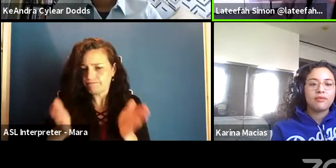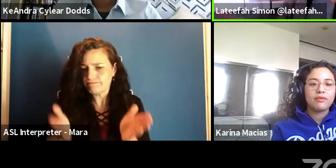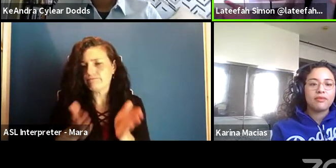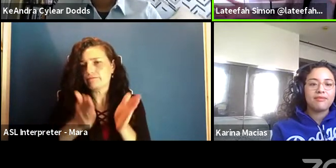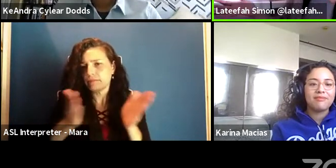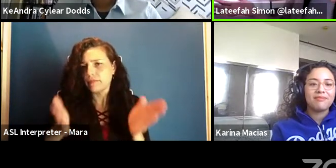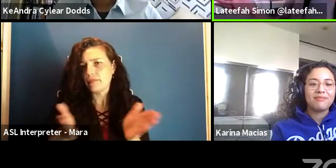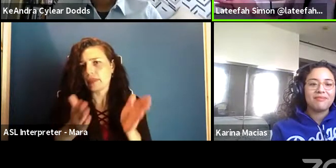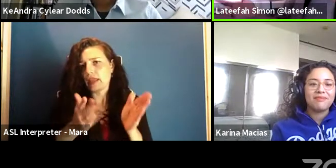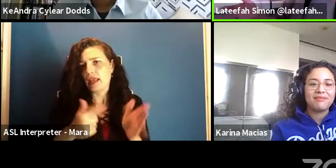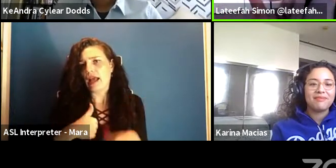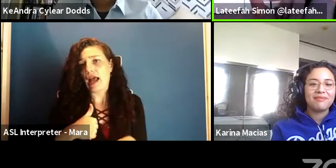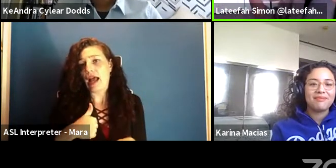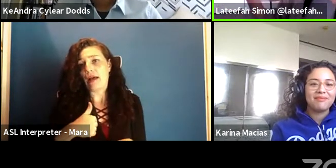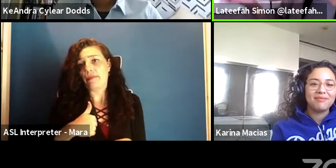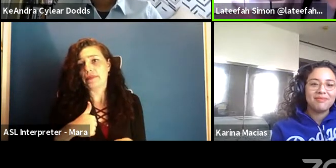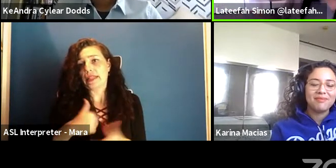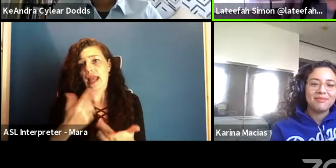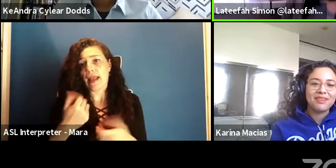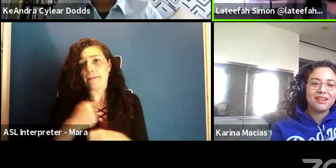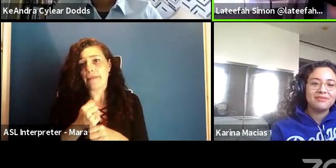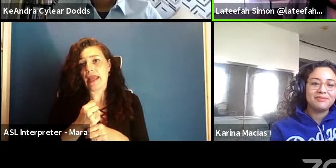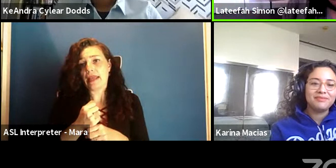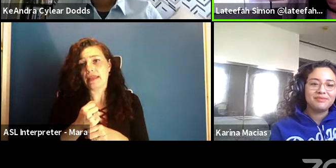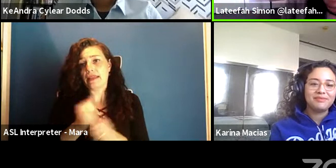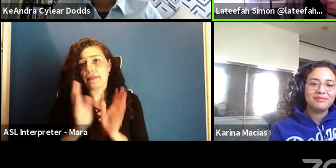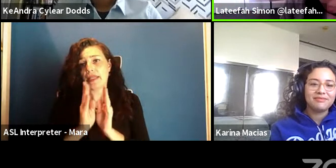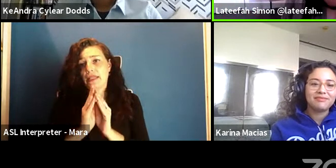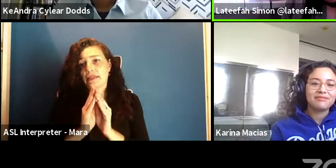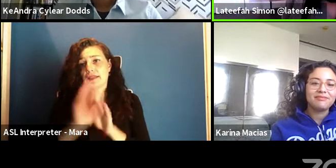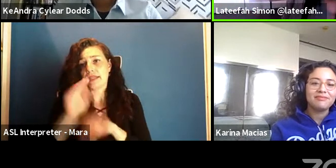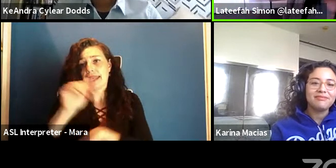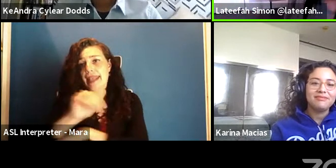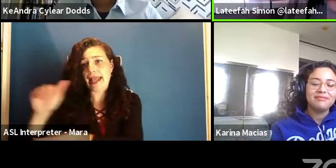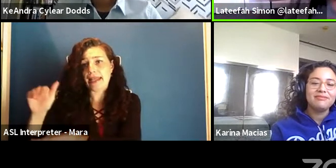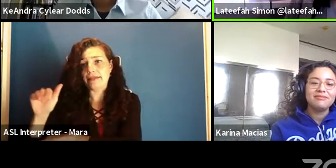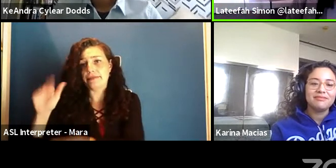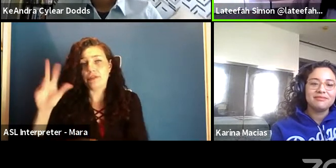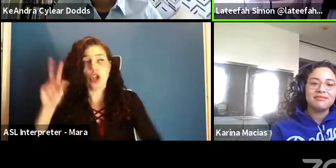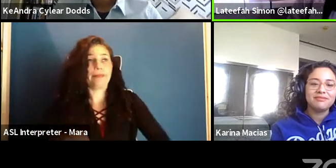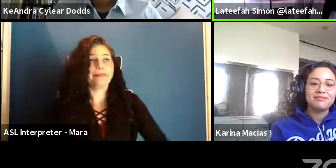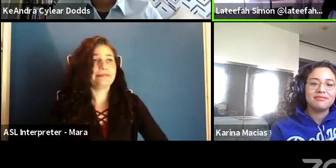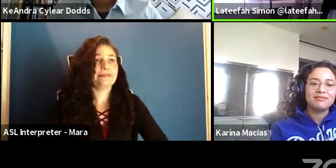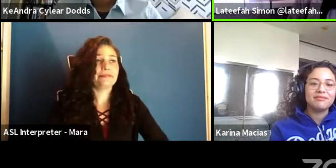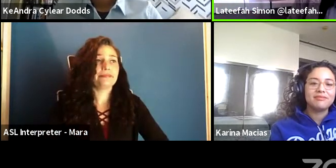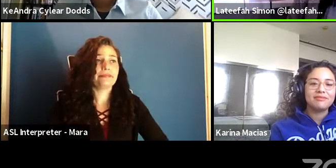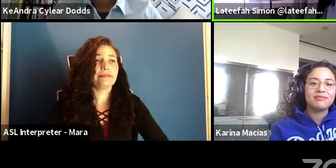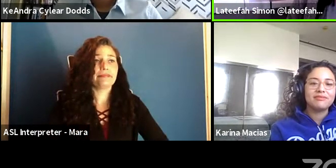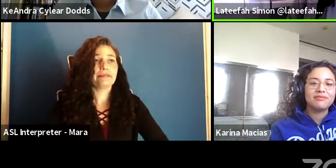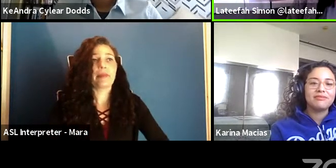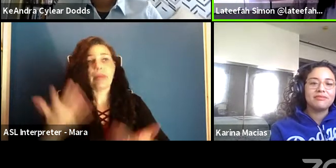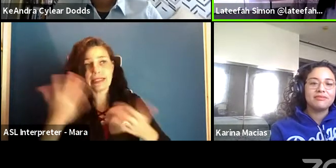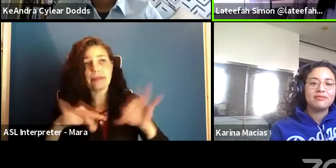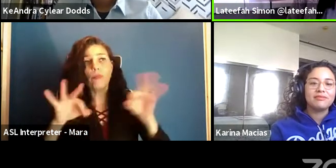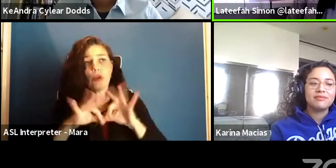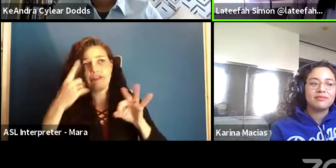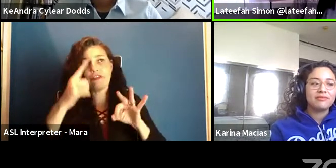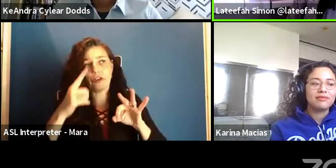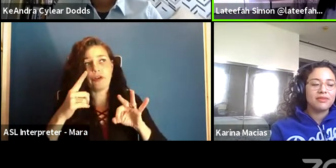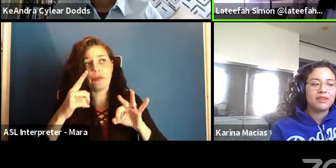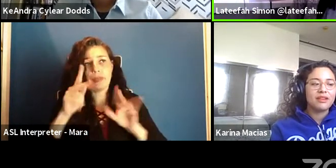you why. Did I make our meetings nighttime meetings? No, I didn't, right? And I think it's important for folks in leadership